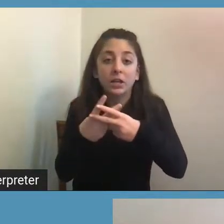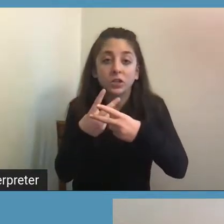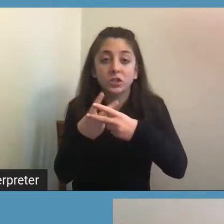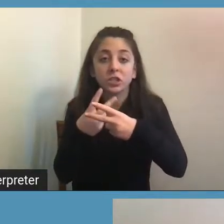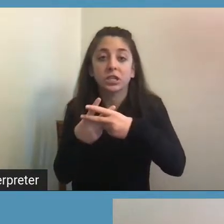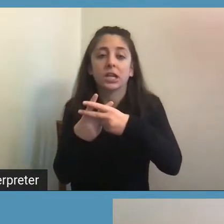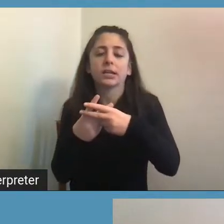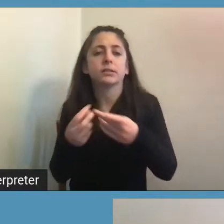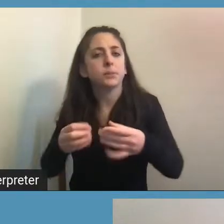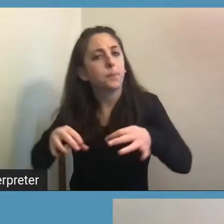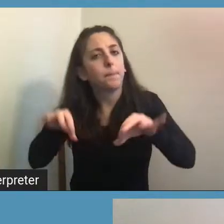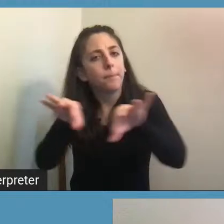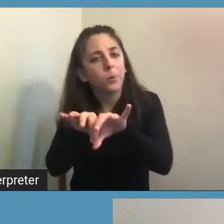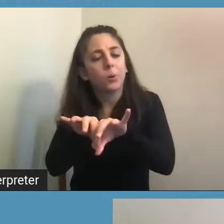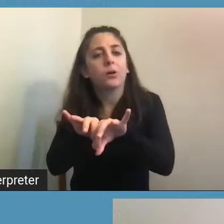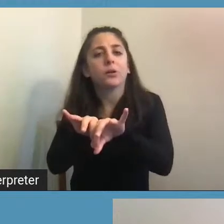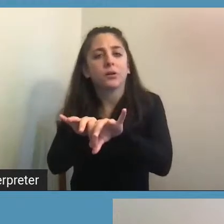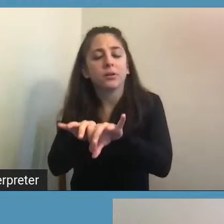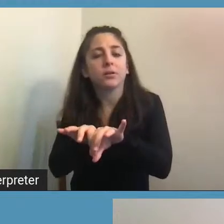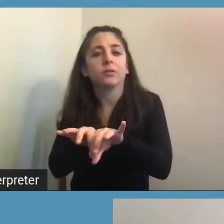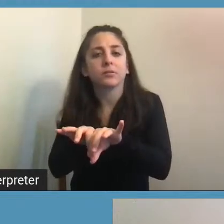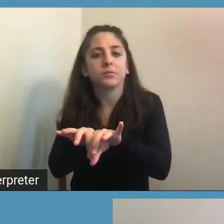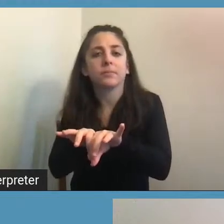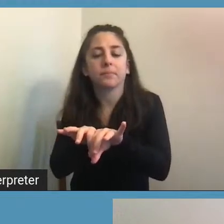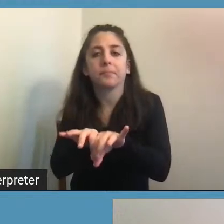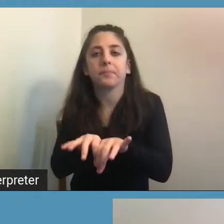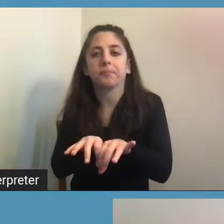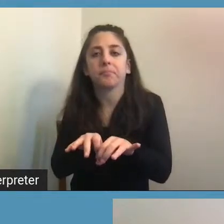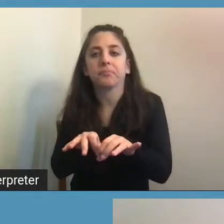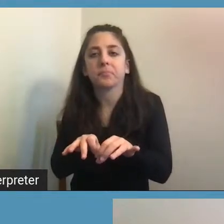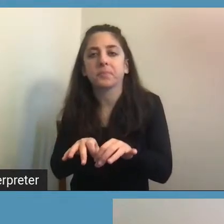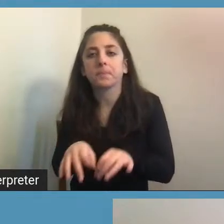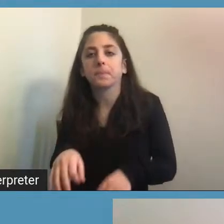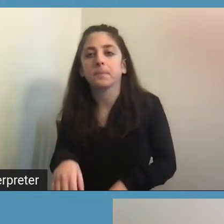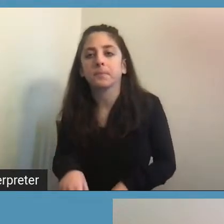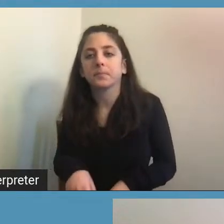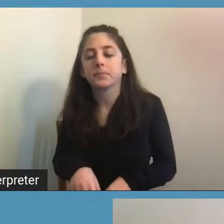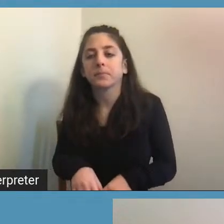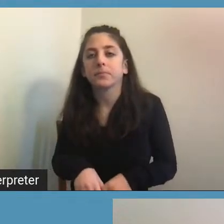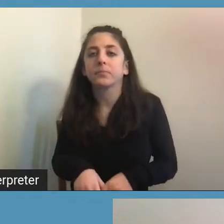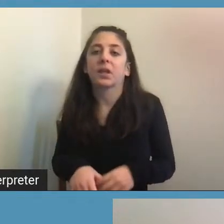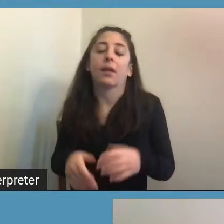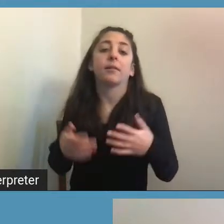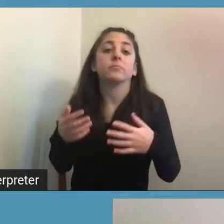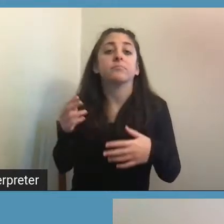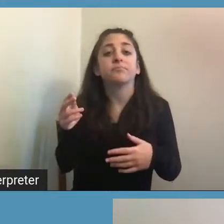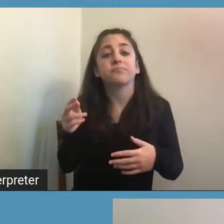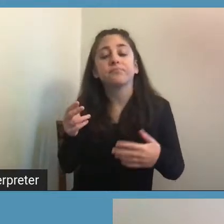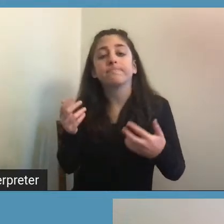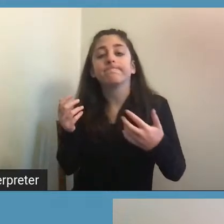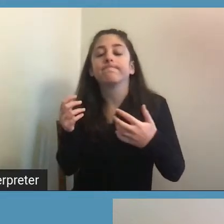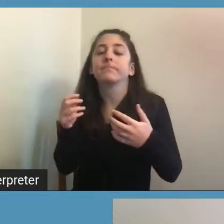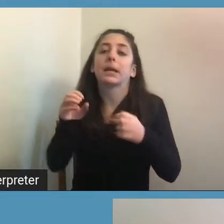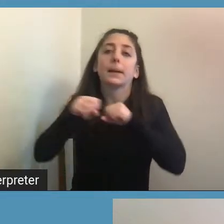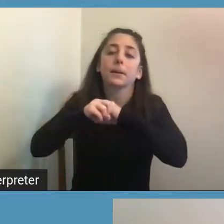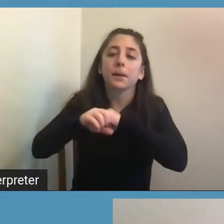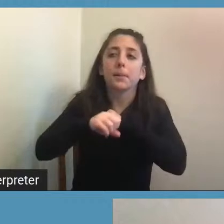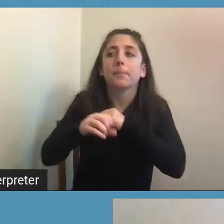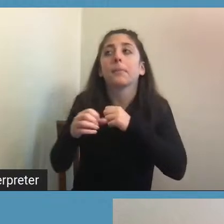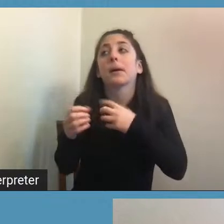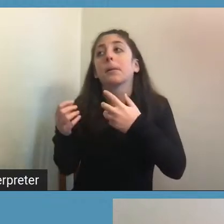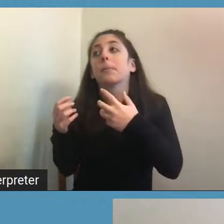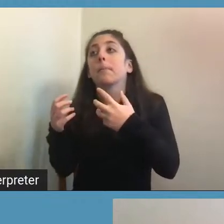maybe the look and feel changed a little bit, or your today in history again fits that campaign, but isn't